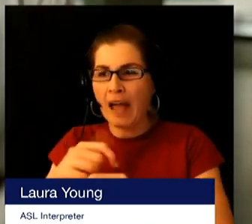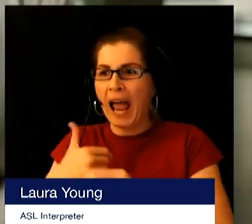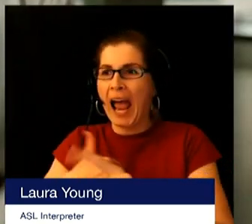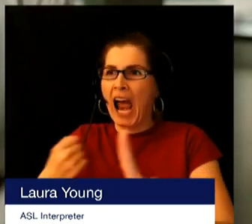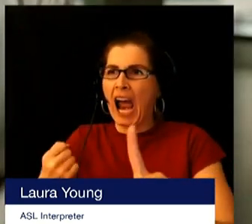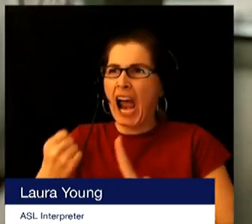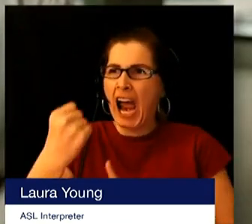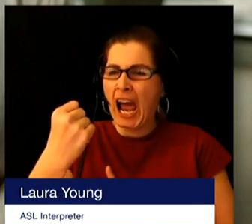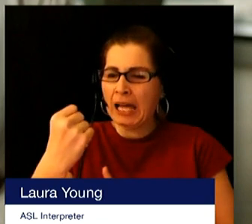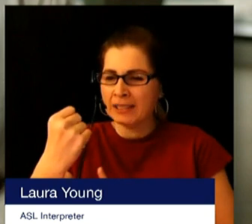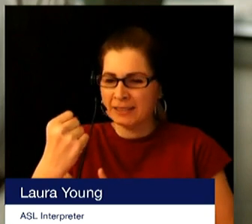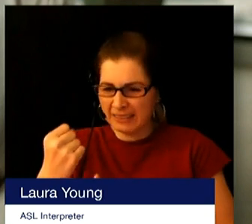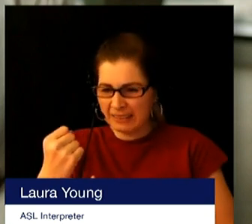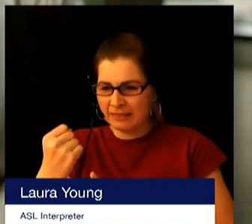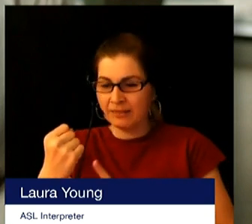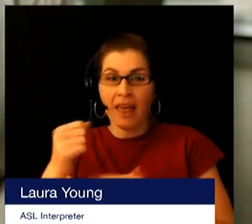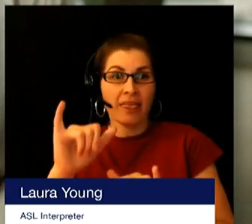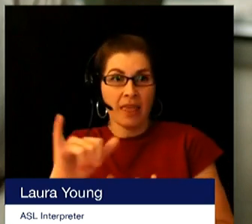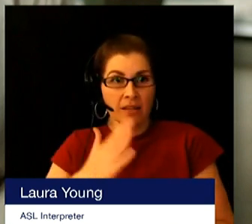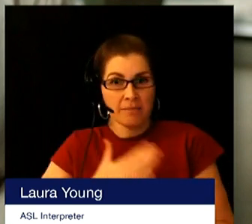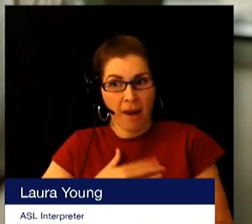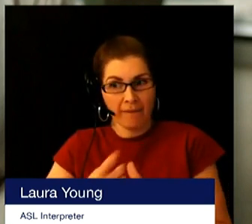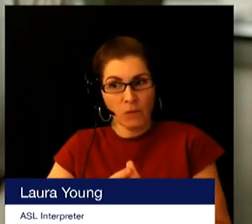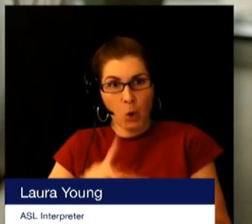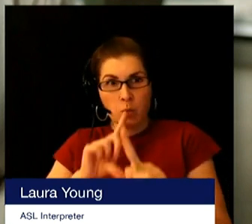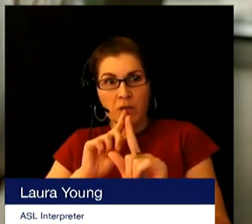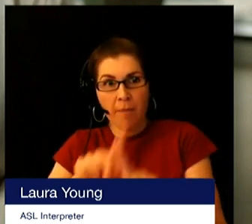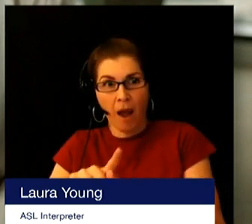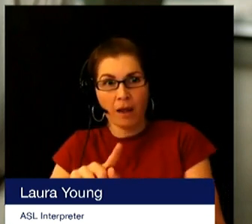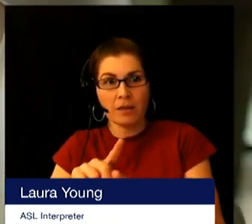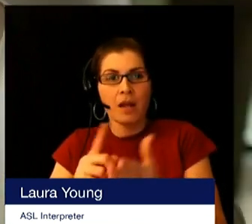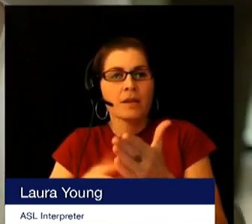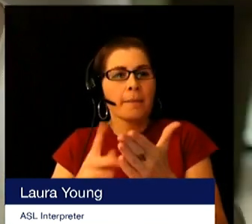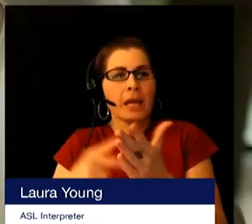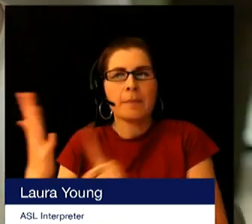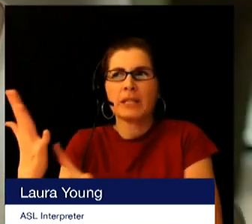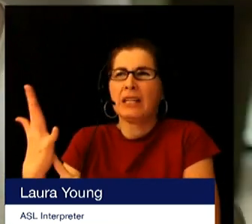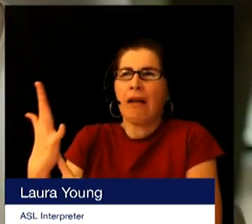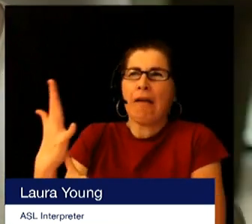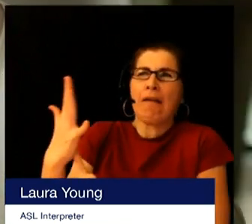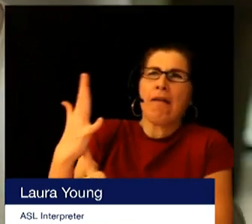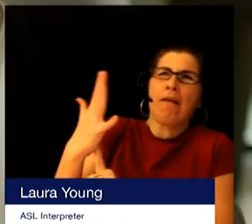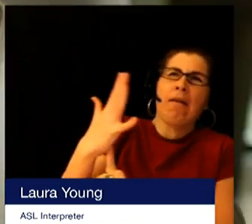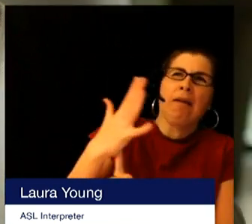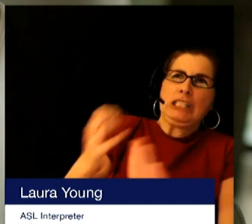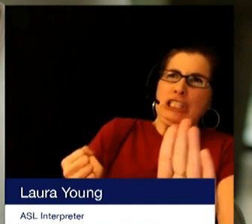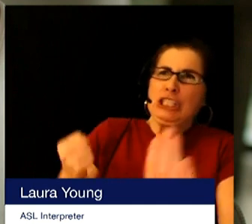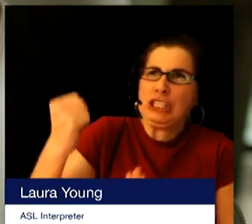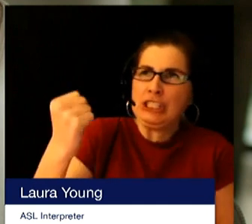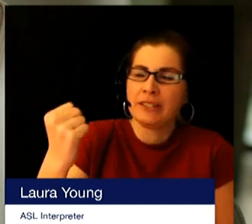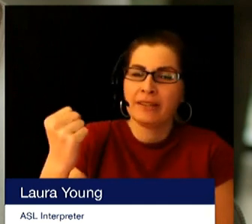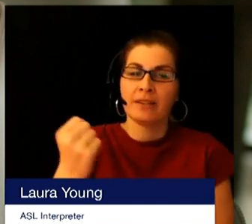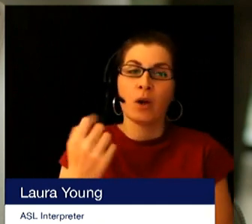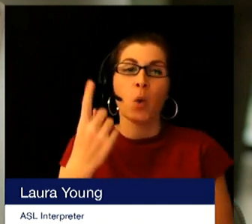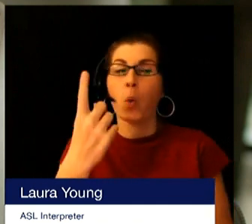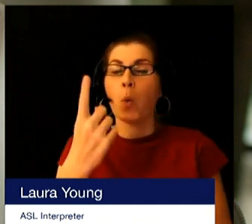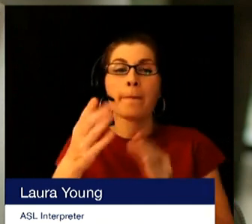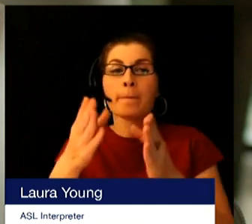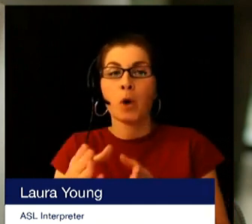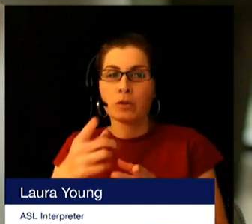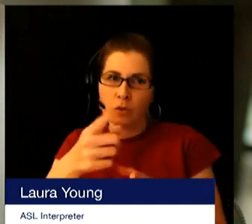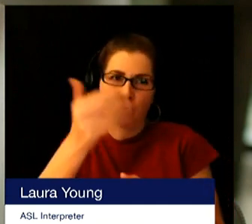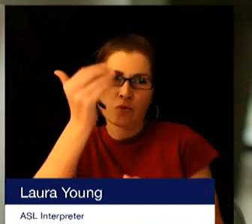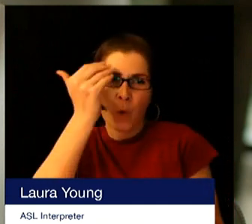that's just your first response. It's sometimes people have just been pushed to that point. Here is this one victim that we all know about, but this